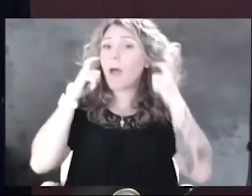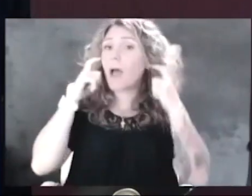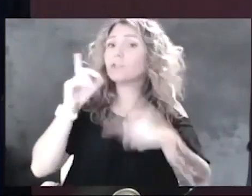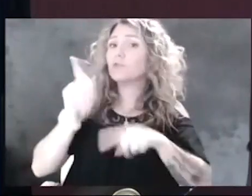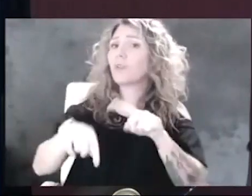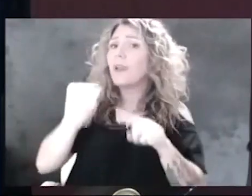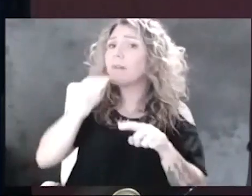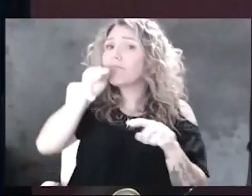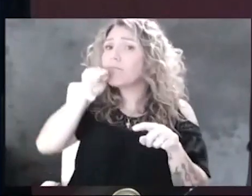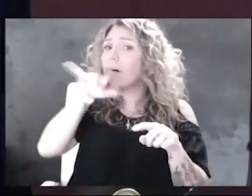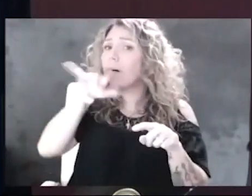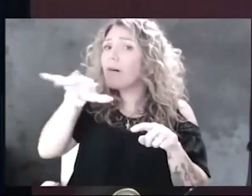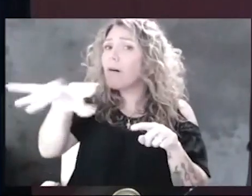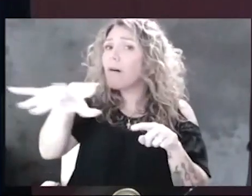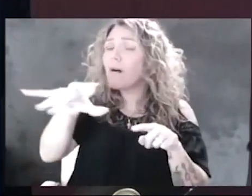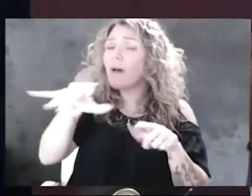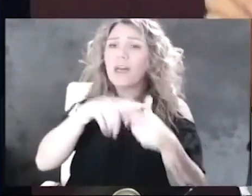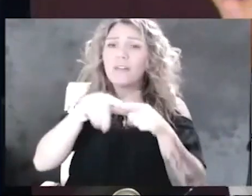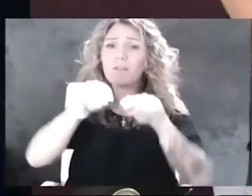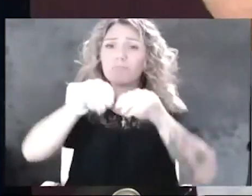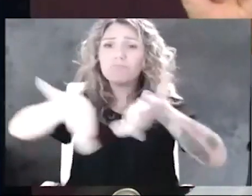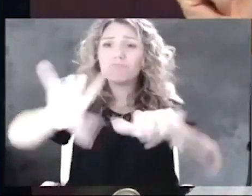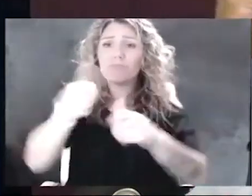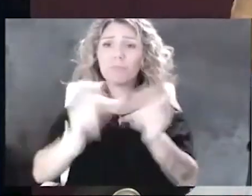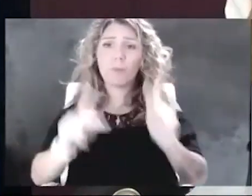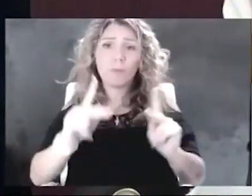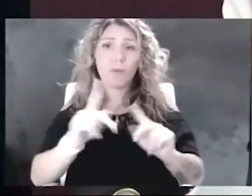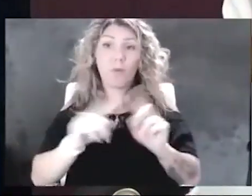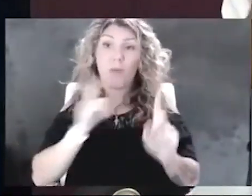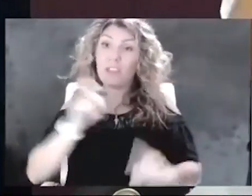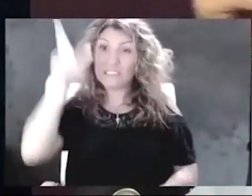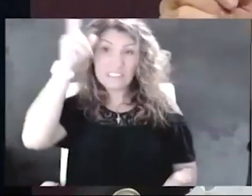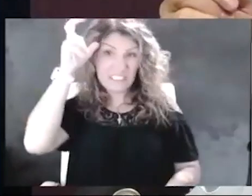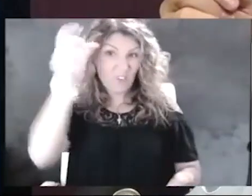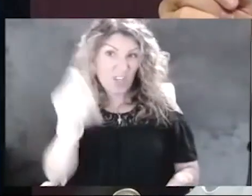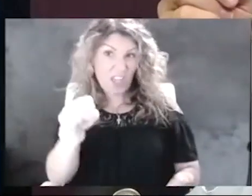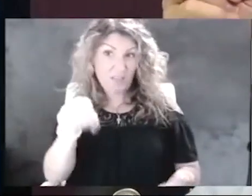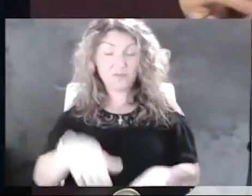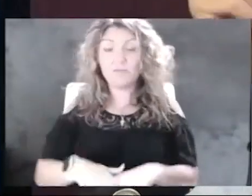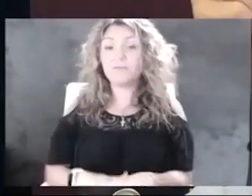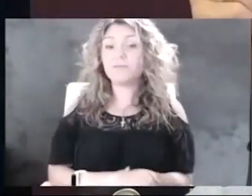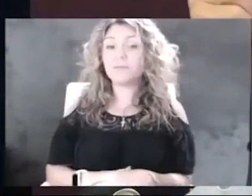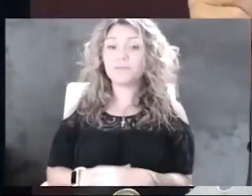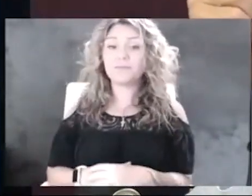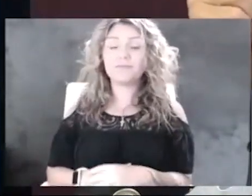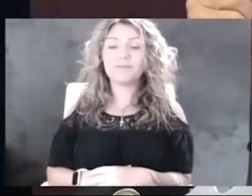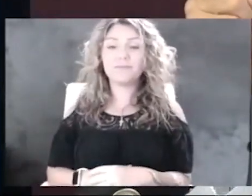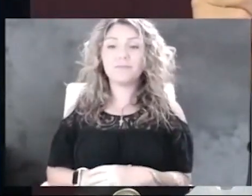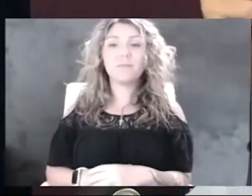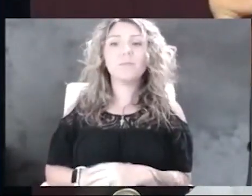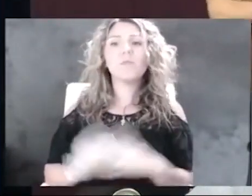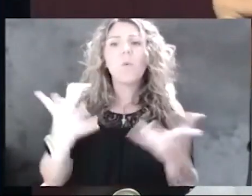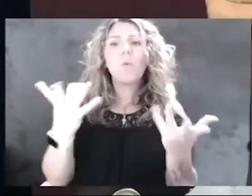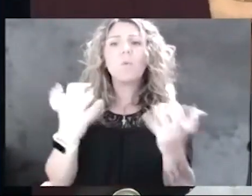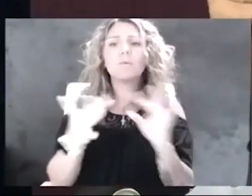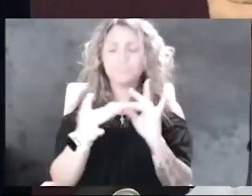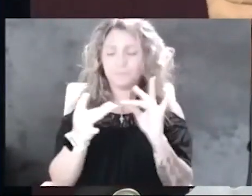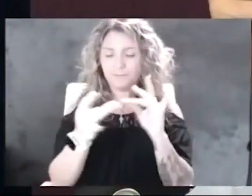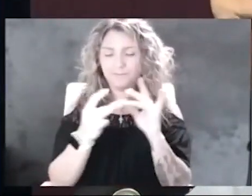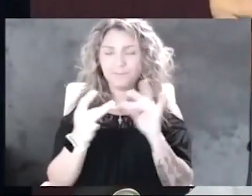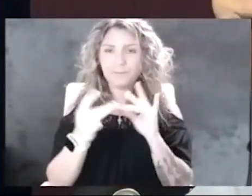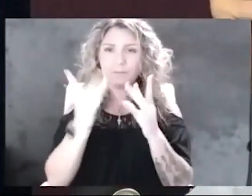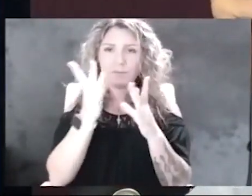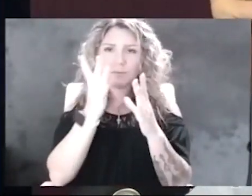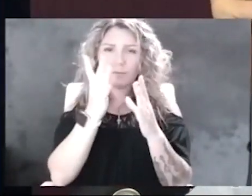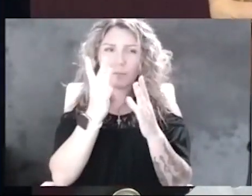supervillain. It is a villain, however. Yes. So just to say, it is an interesting note that people wearing masks